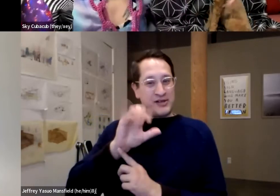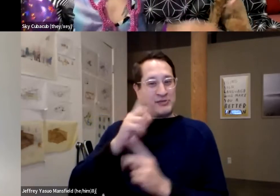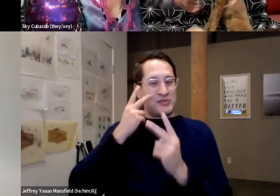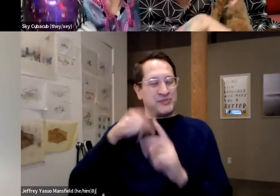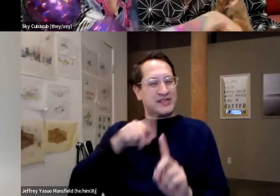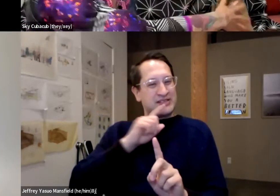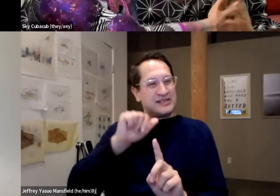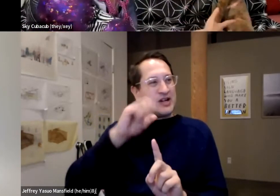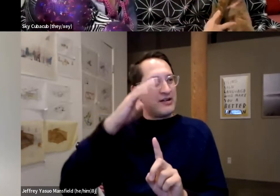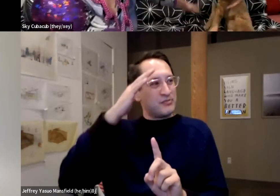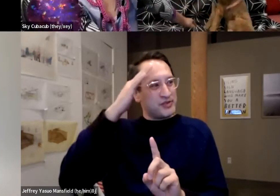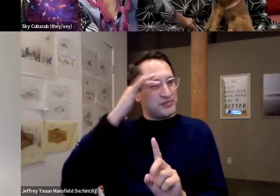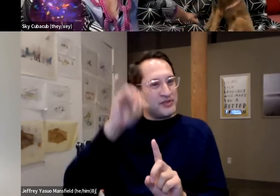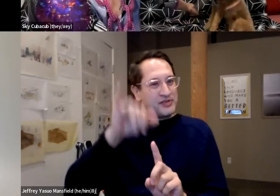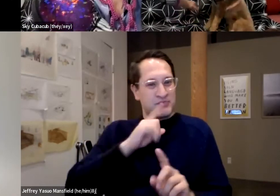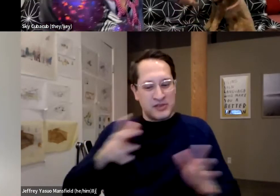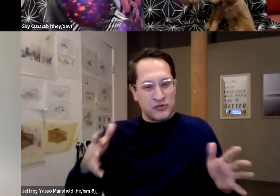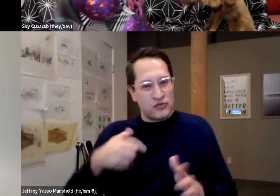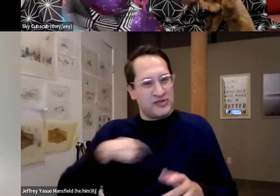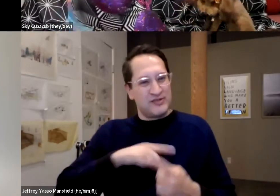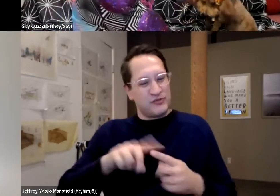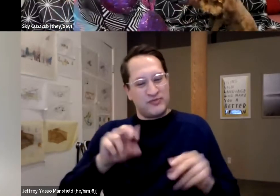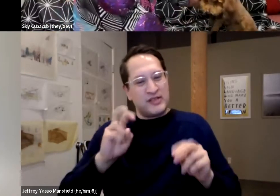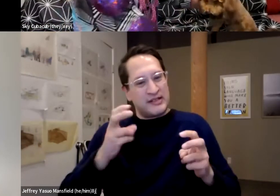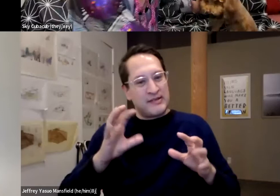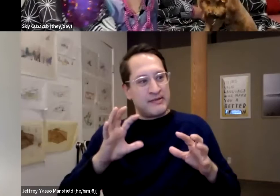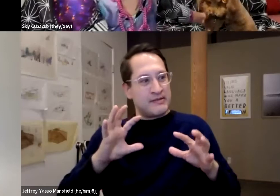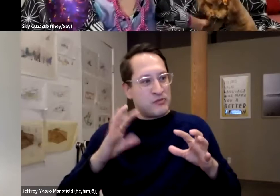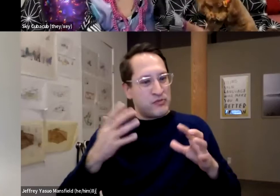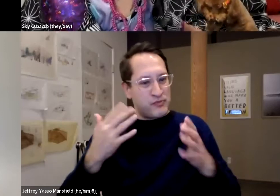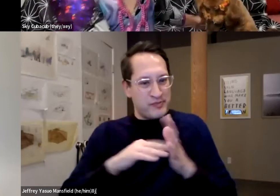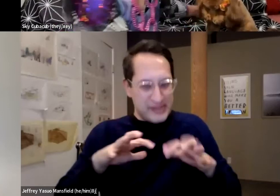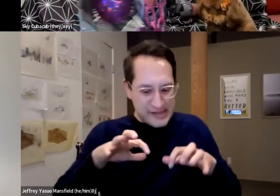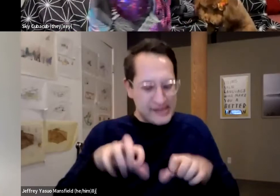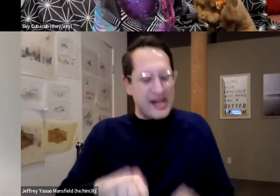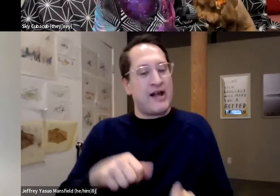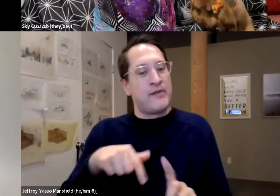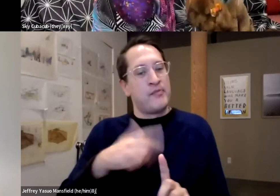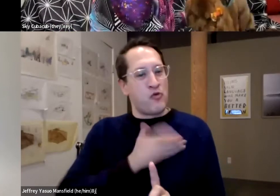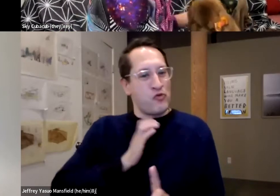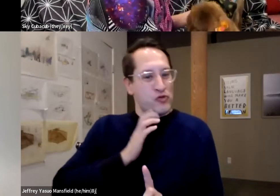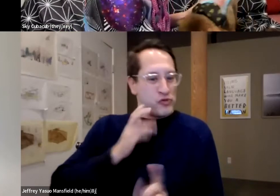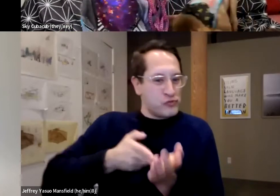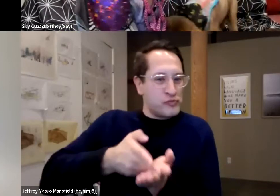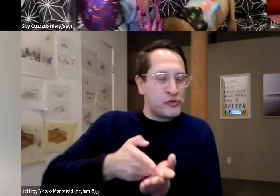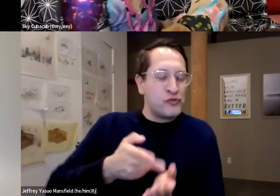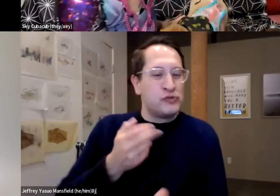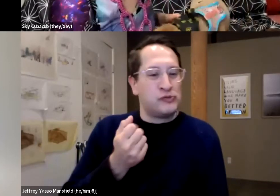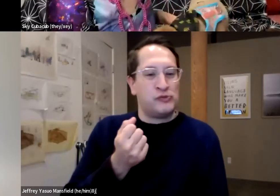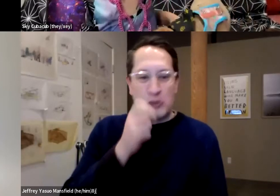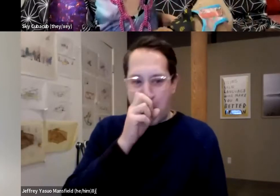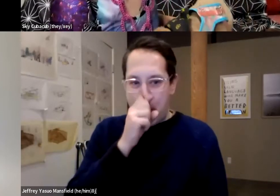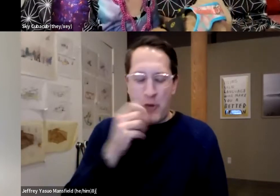And so radical visibility is a philosophy that encourages us to reclaim